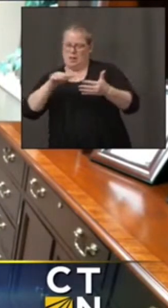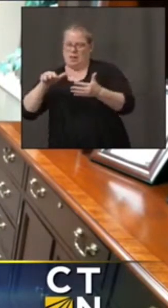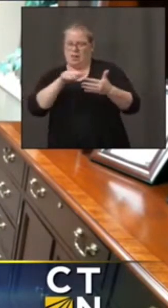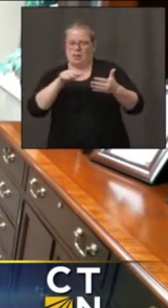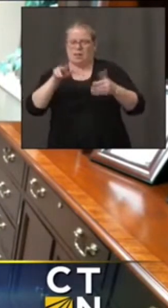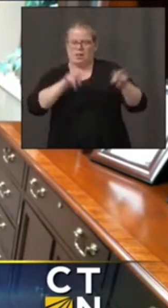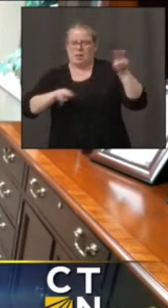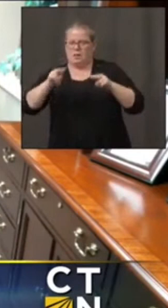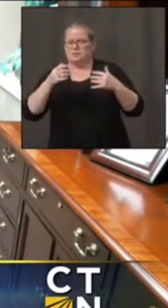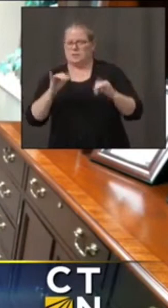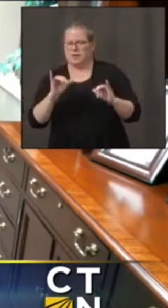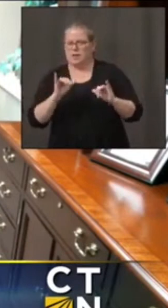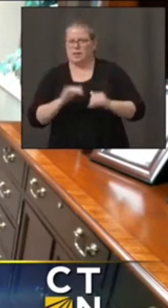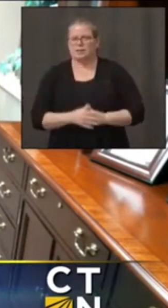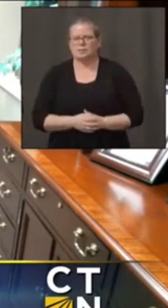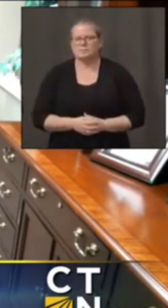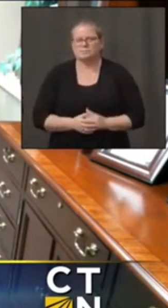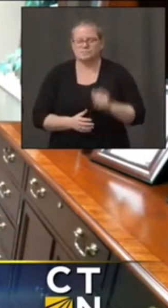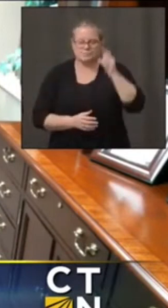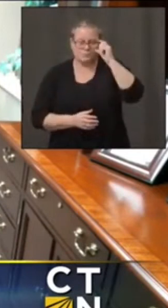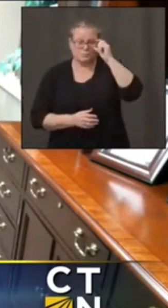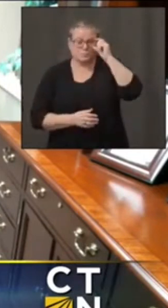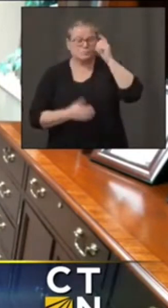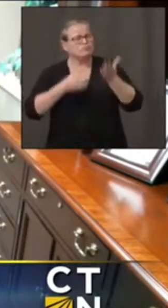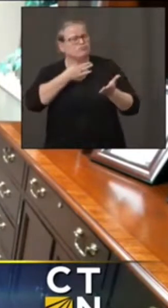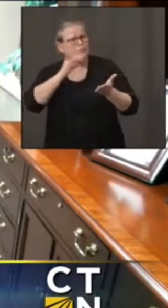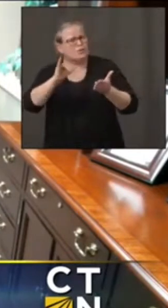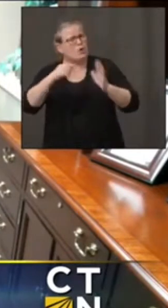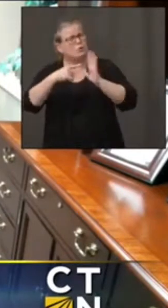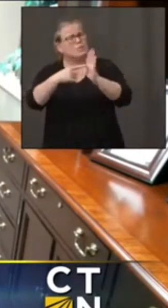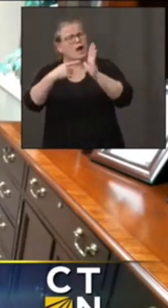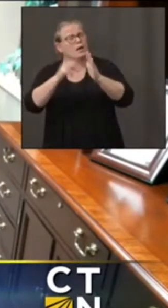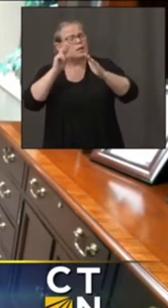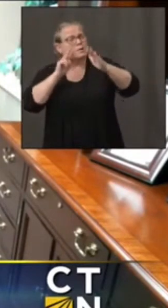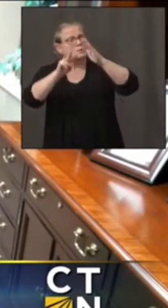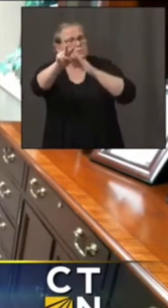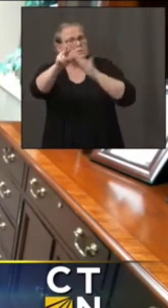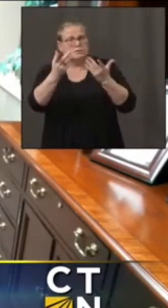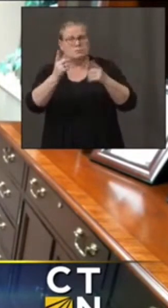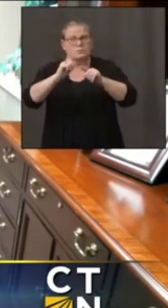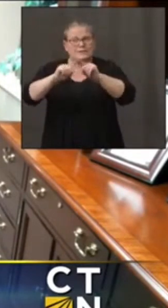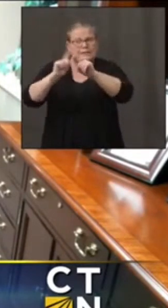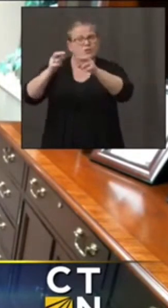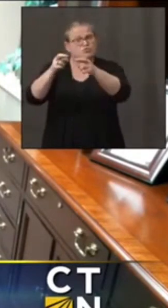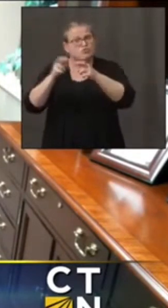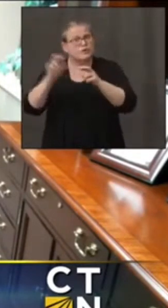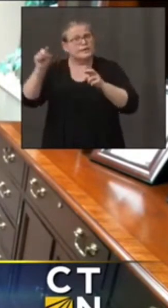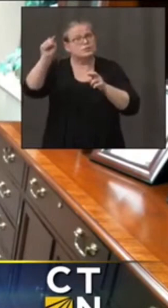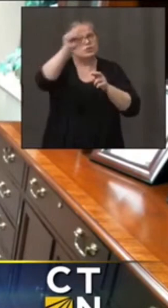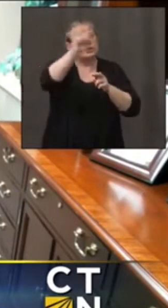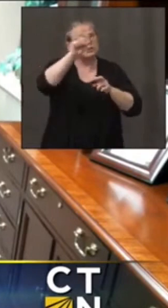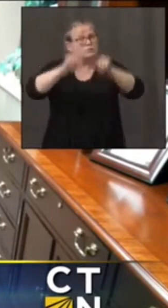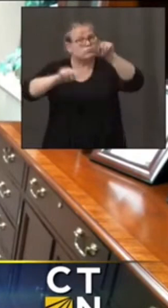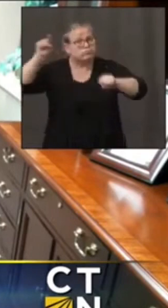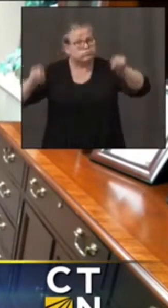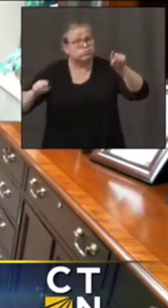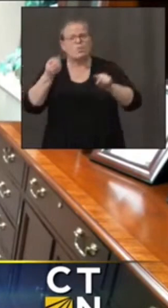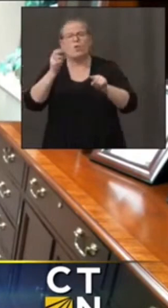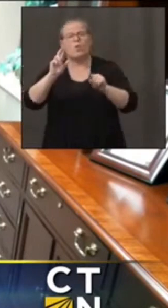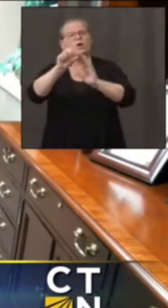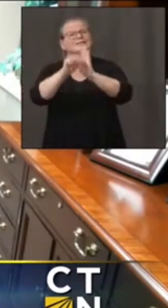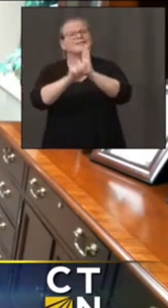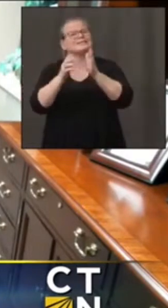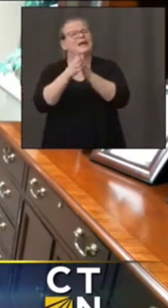numbers, those models, do they differ by region of the state, or is it going to be a statewide